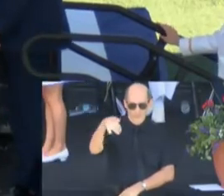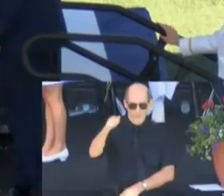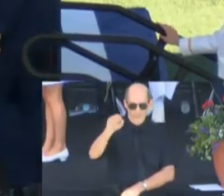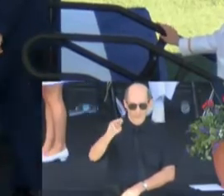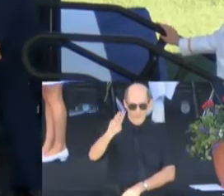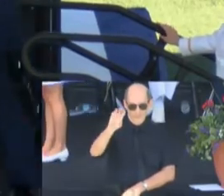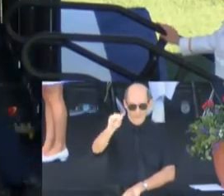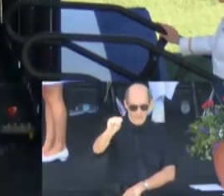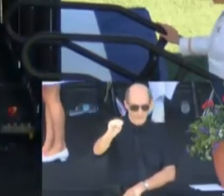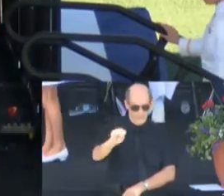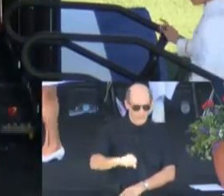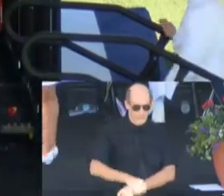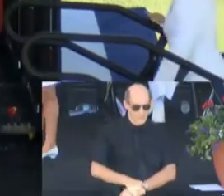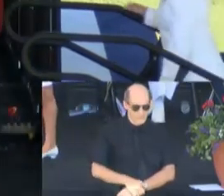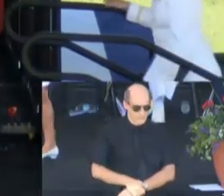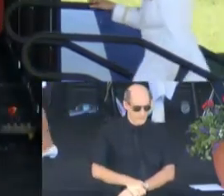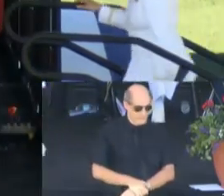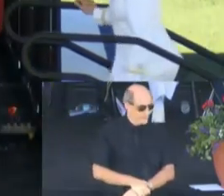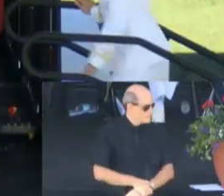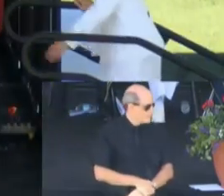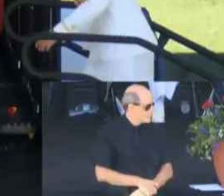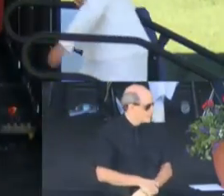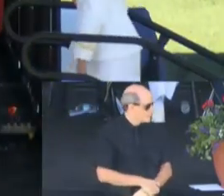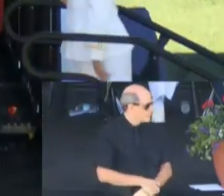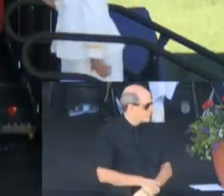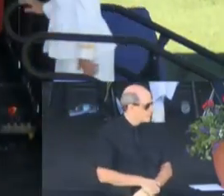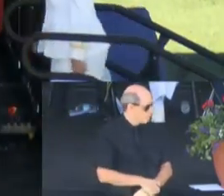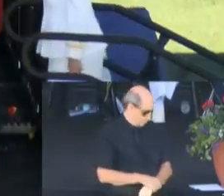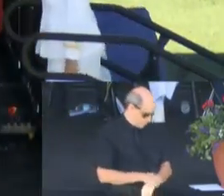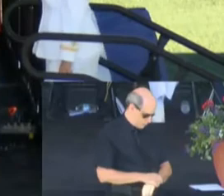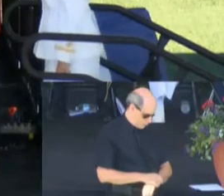James Conlon Malone.